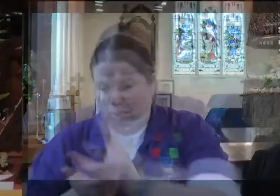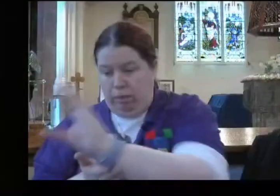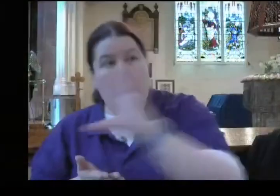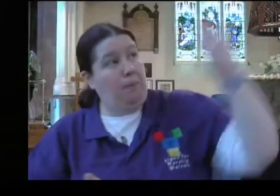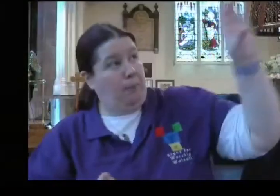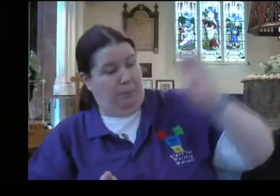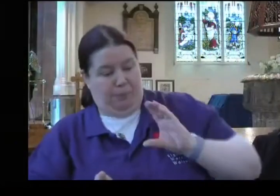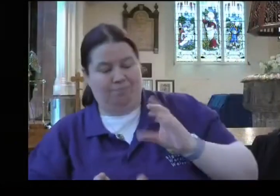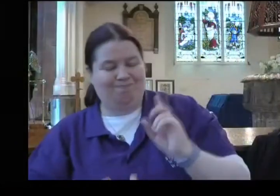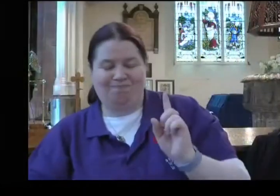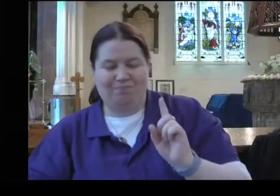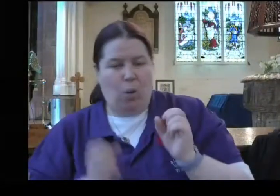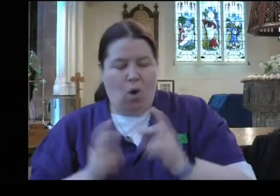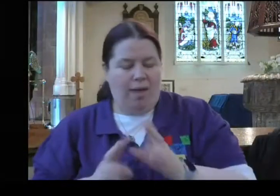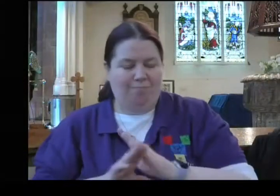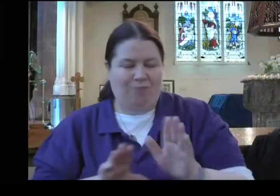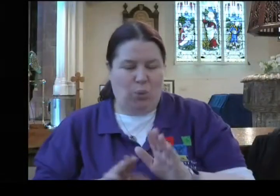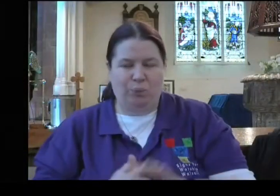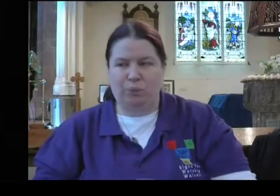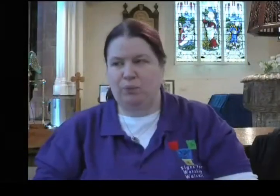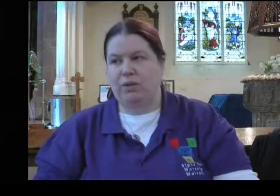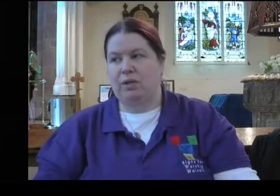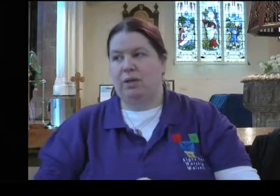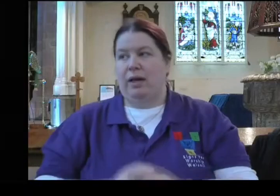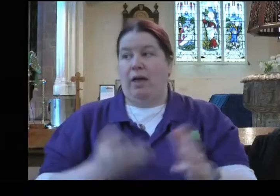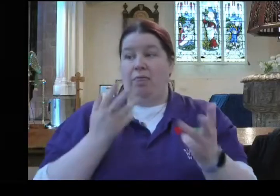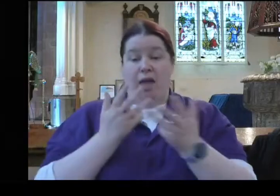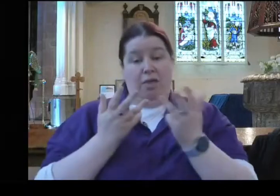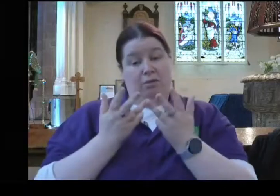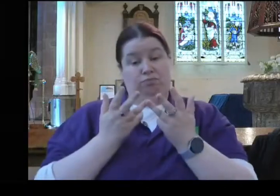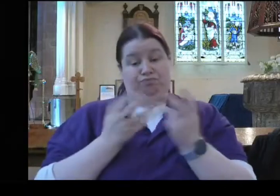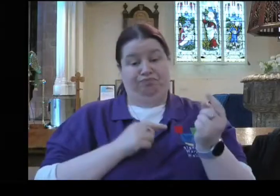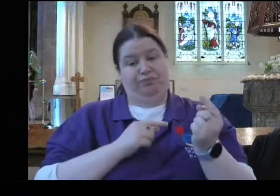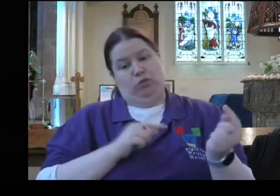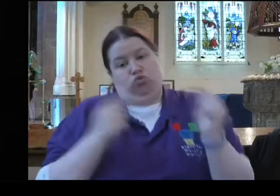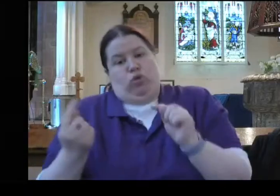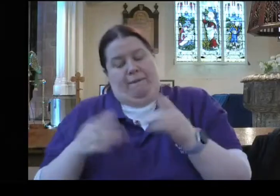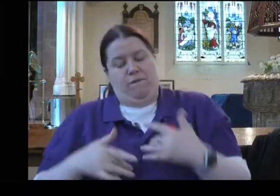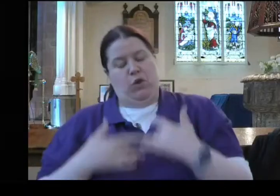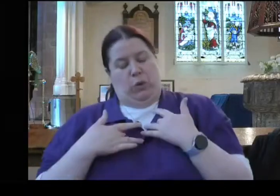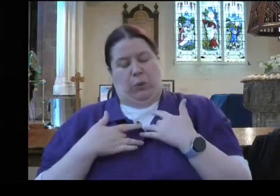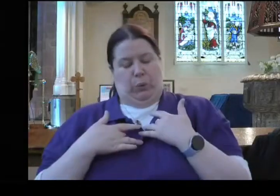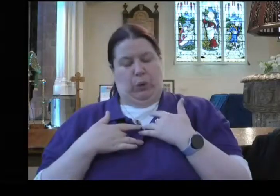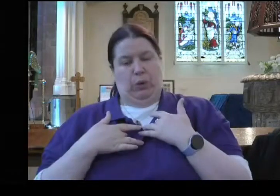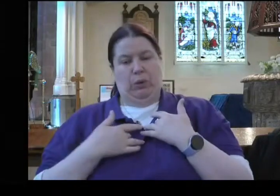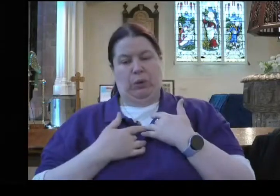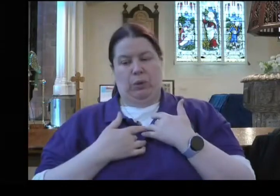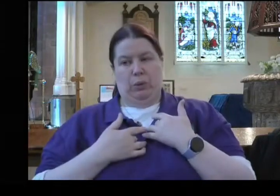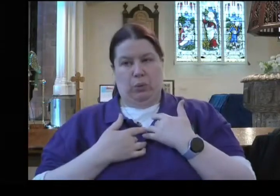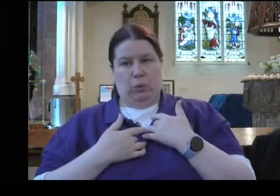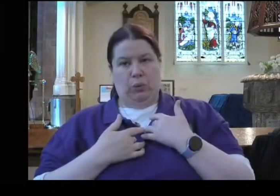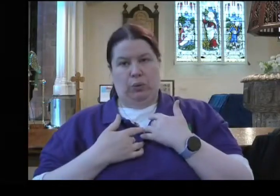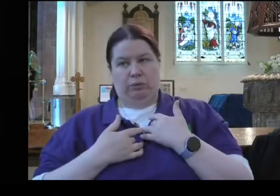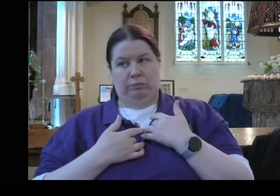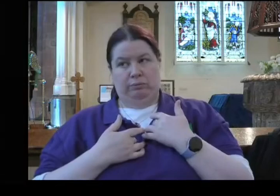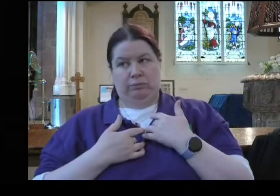that. And then secondly, there is a danger of the other extreme. And some people are very reluctant to talk about